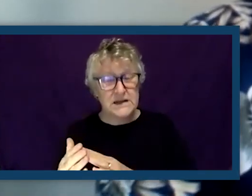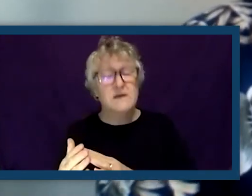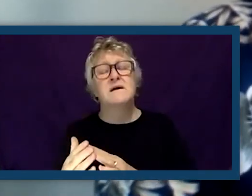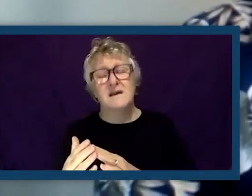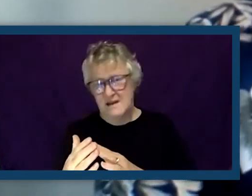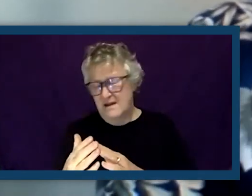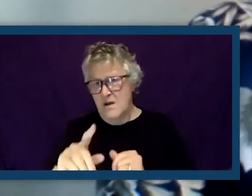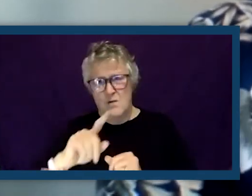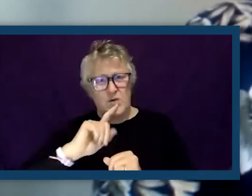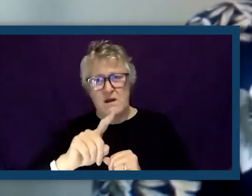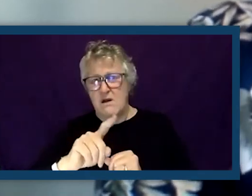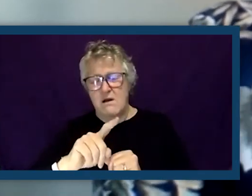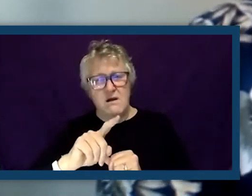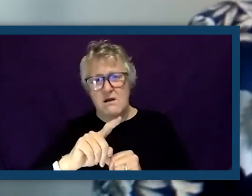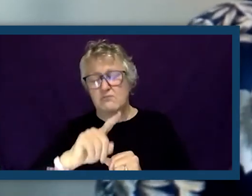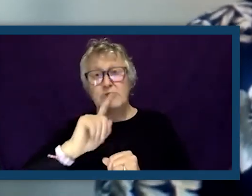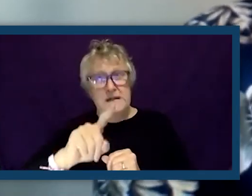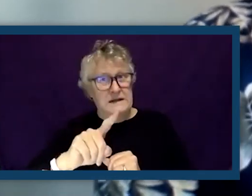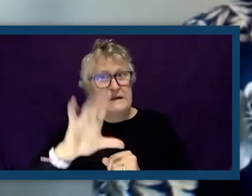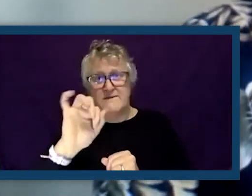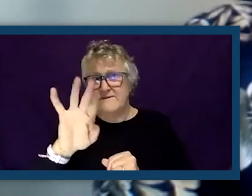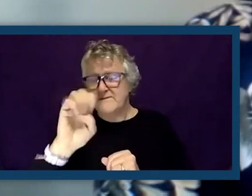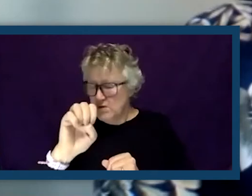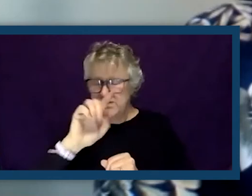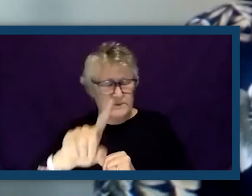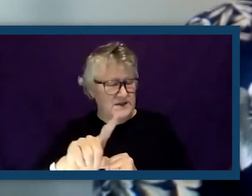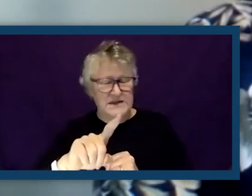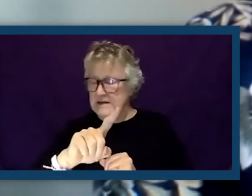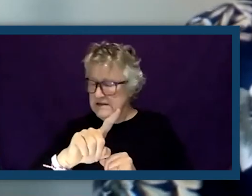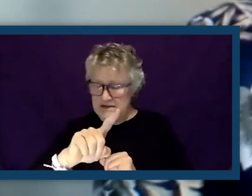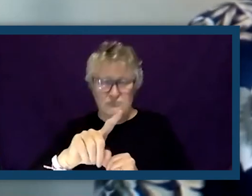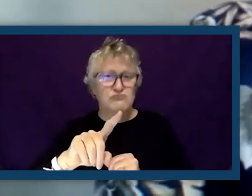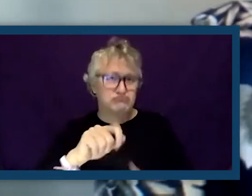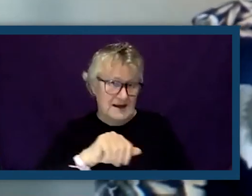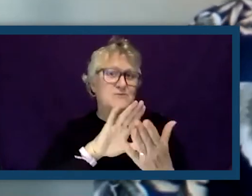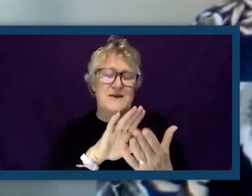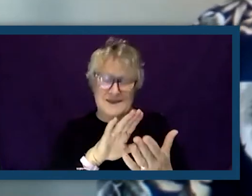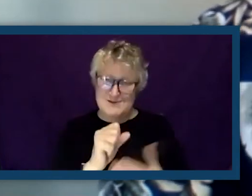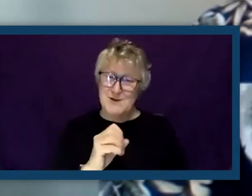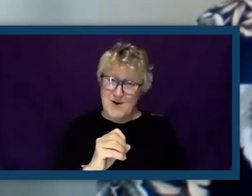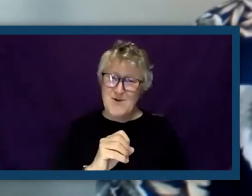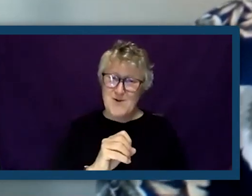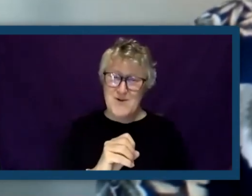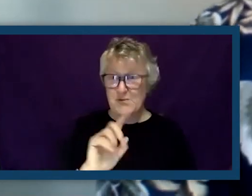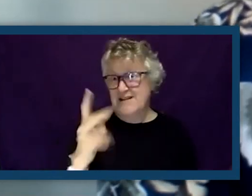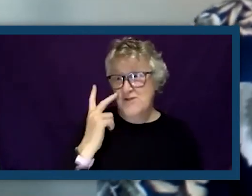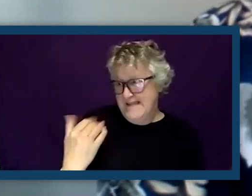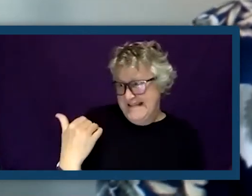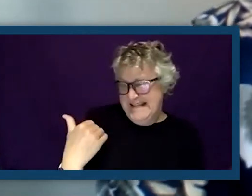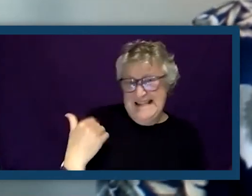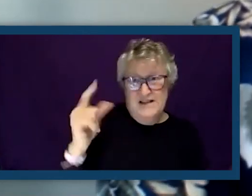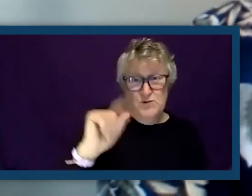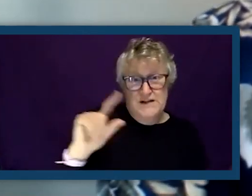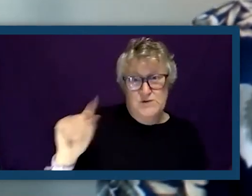a force and a power to be reckoned with as a voting bloc in elections moving forward. And we saw that in this 2020 election. So I think it's